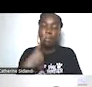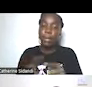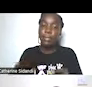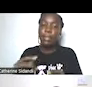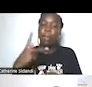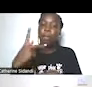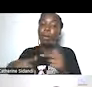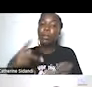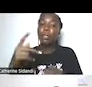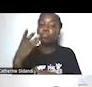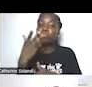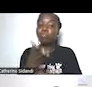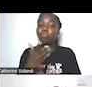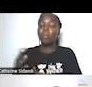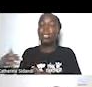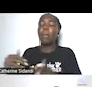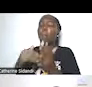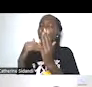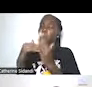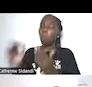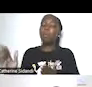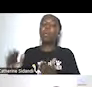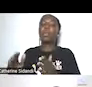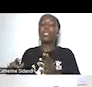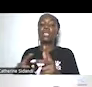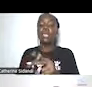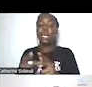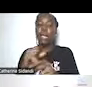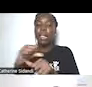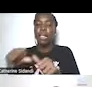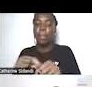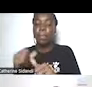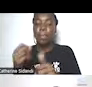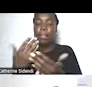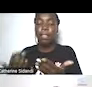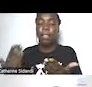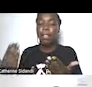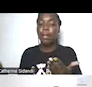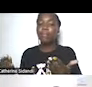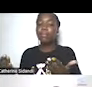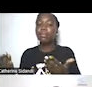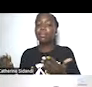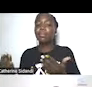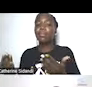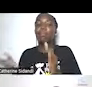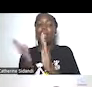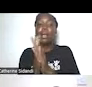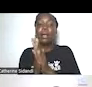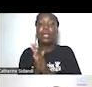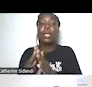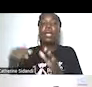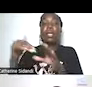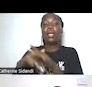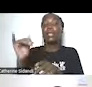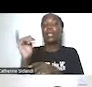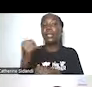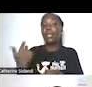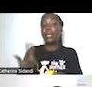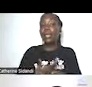might majorly start from now the descriptive part of it. If it be in operation part of it, then now you will be starting now from